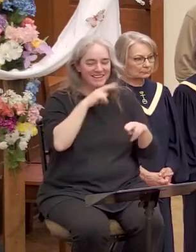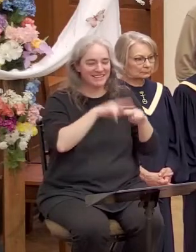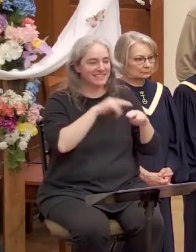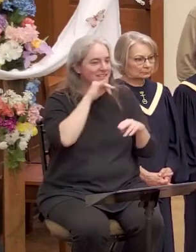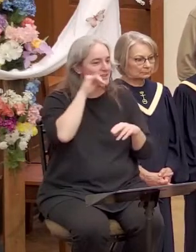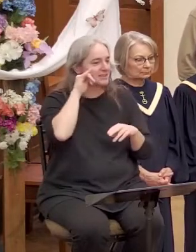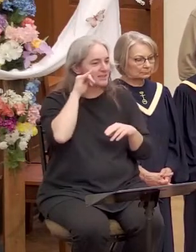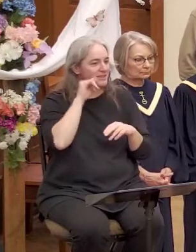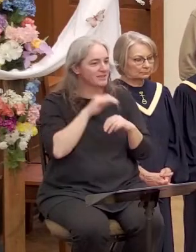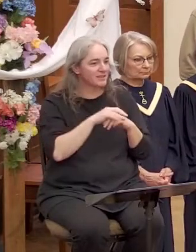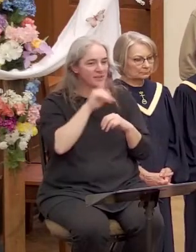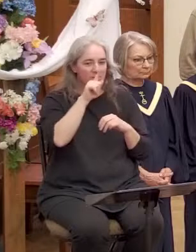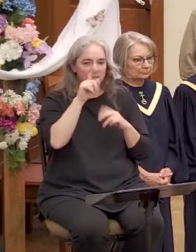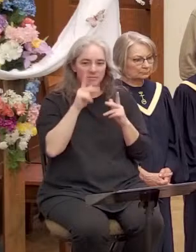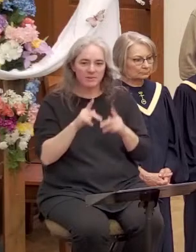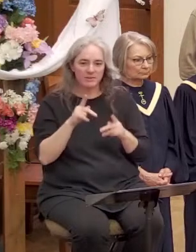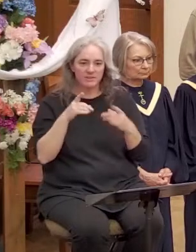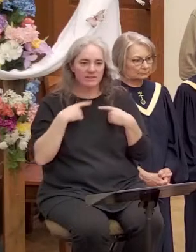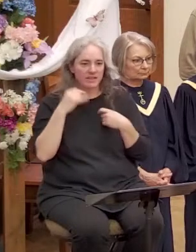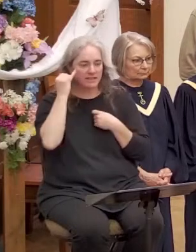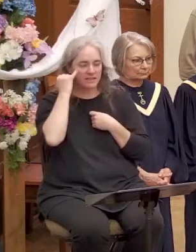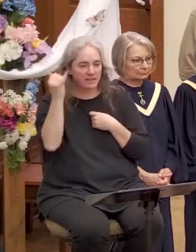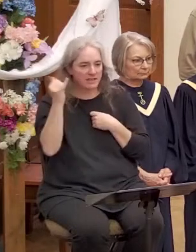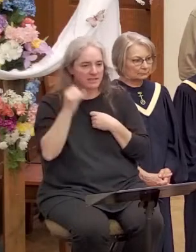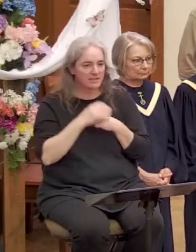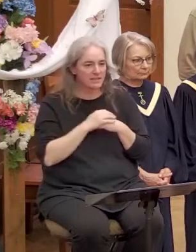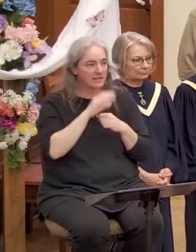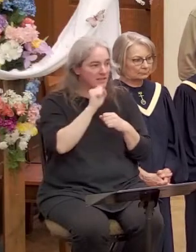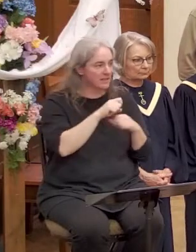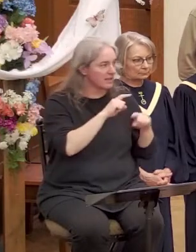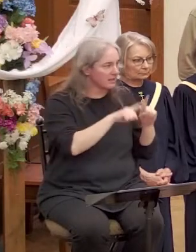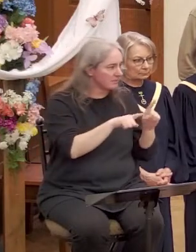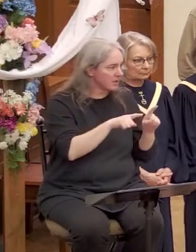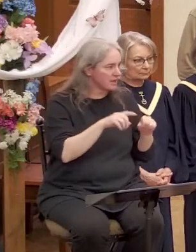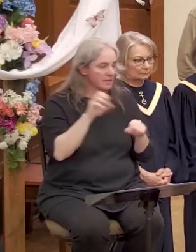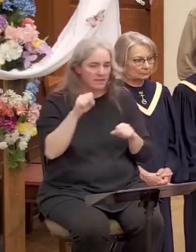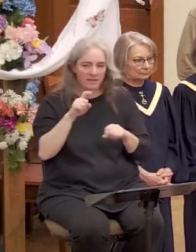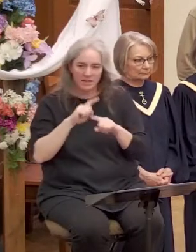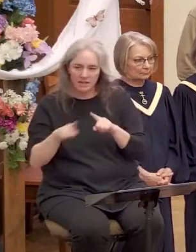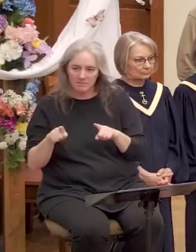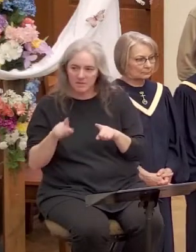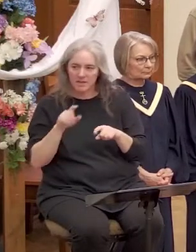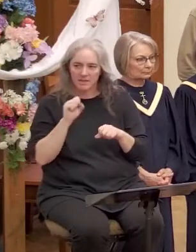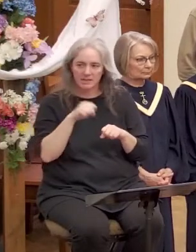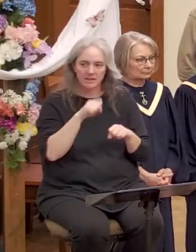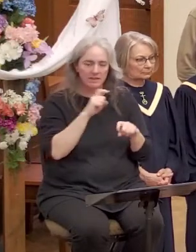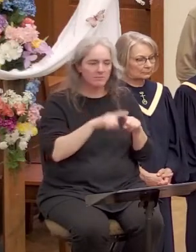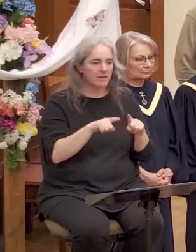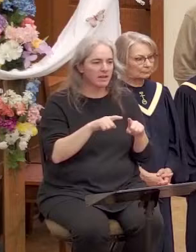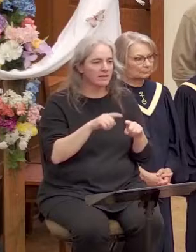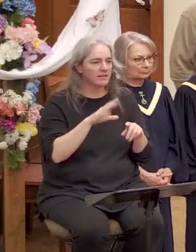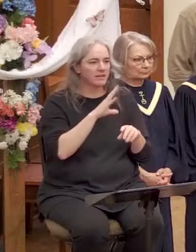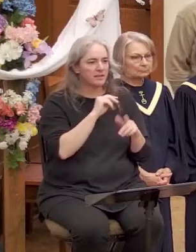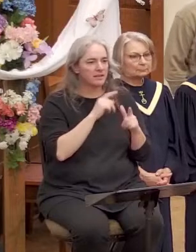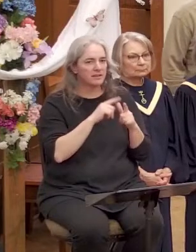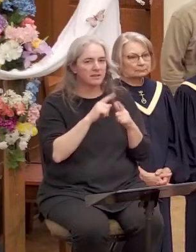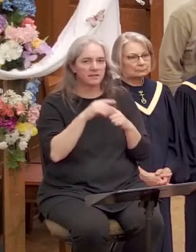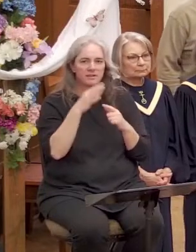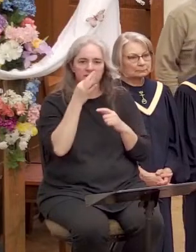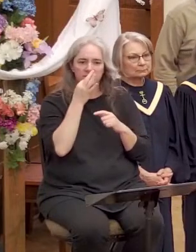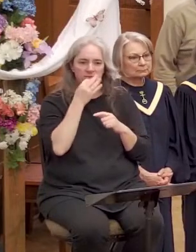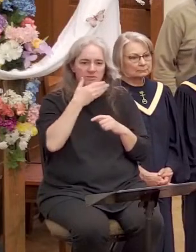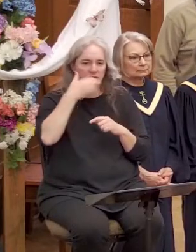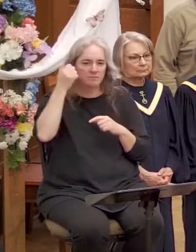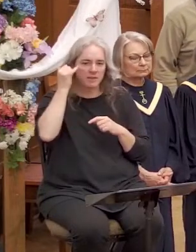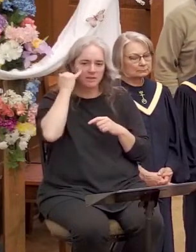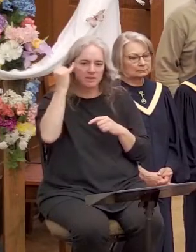and then another person, yeah, but had they had another idea, and then somebody had an idea, and then pretty soon, we had better